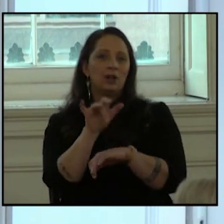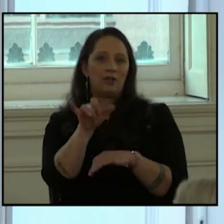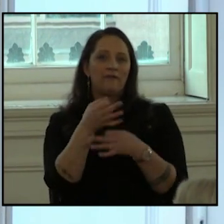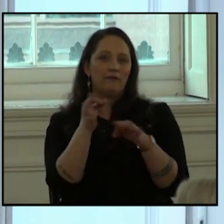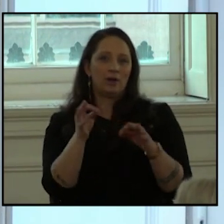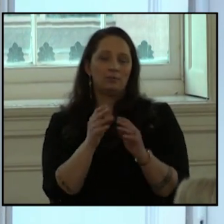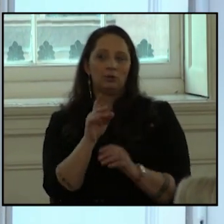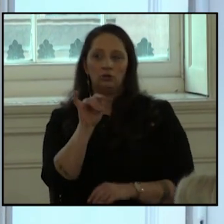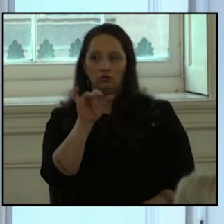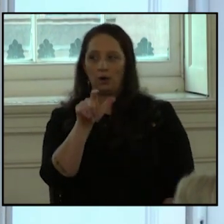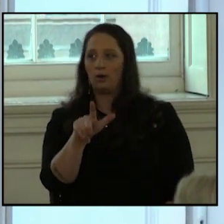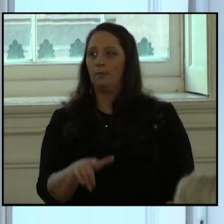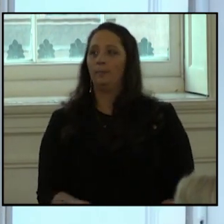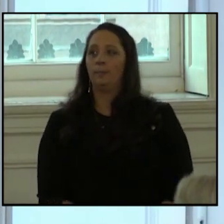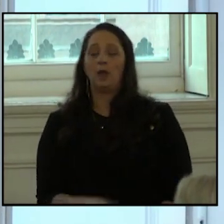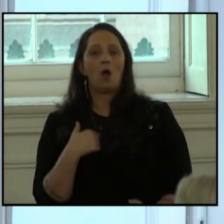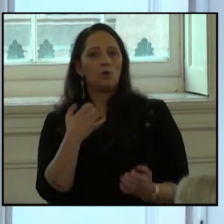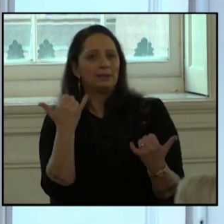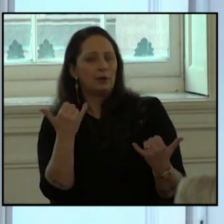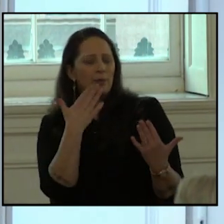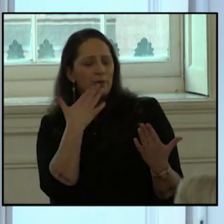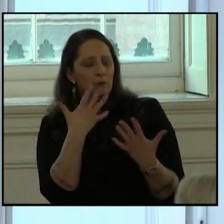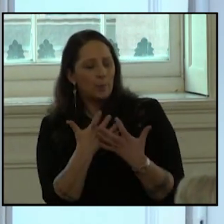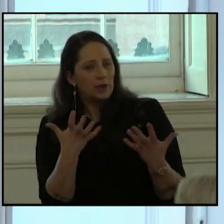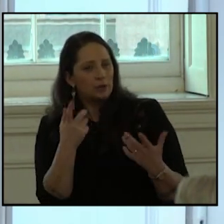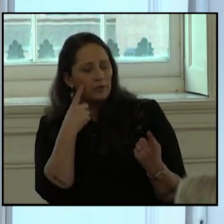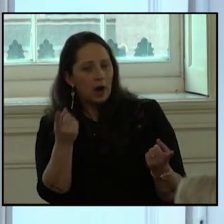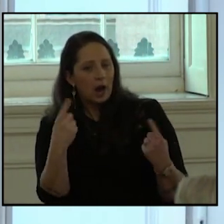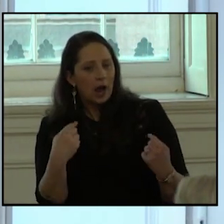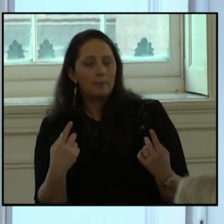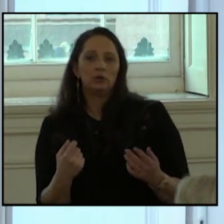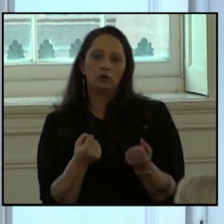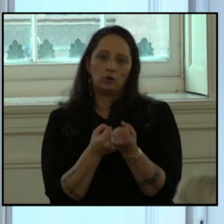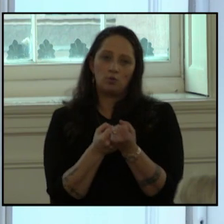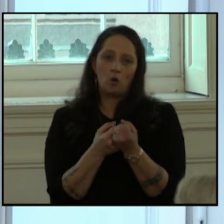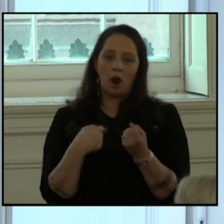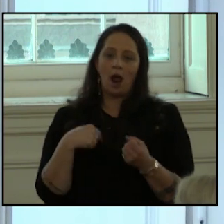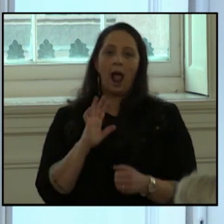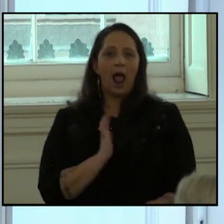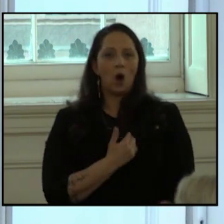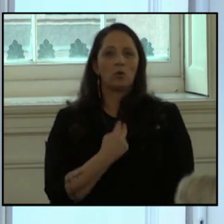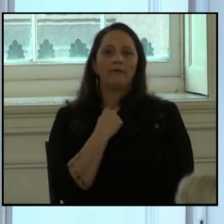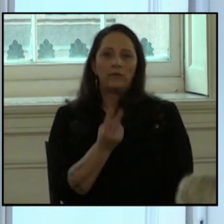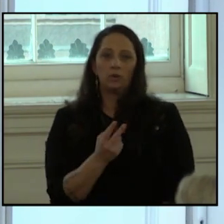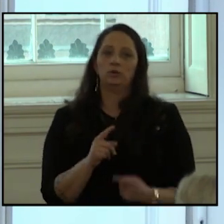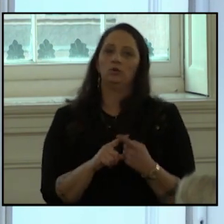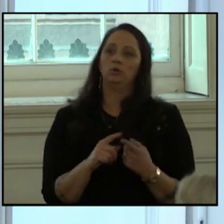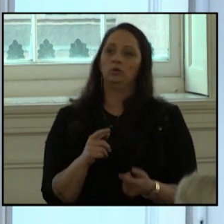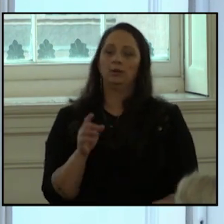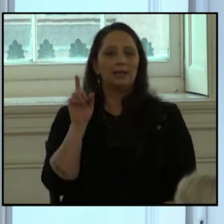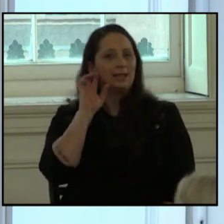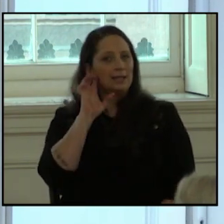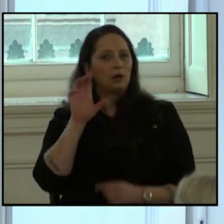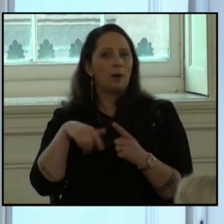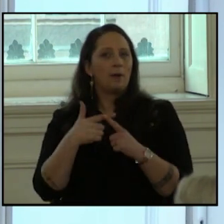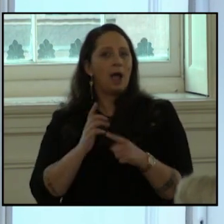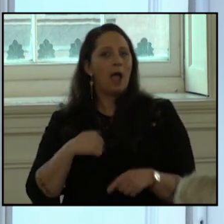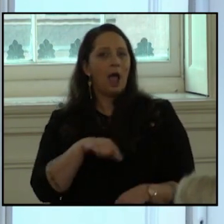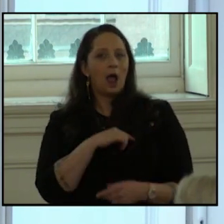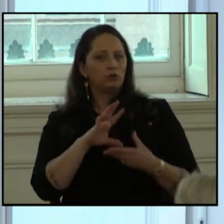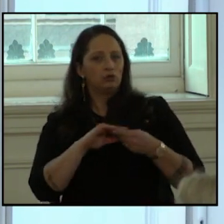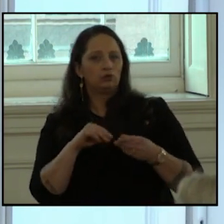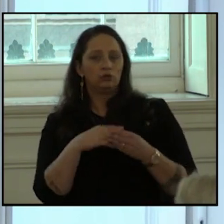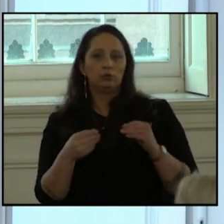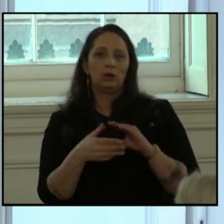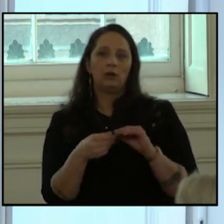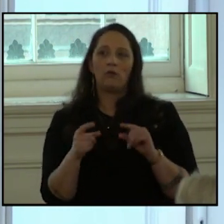Trail. So today, I'd like to thank you all so very much for coming out to support our voices, to hear about narratives from